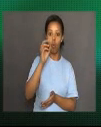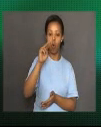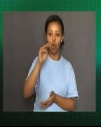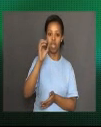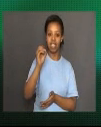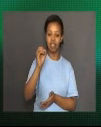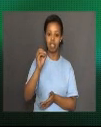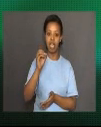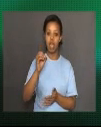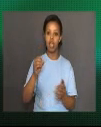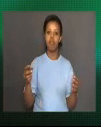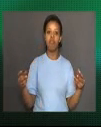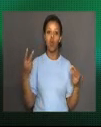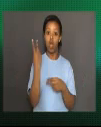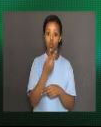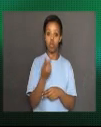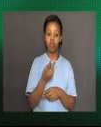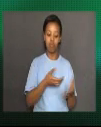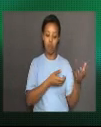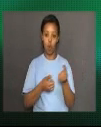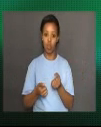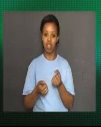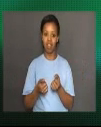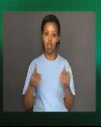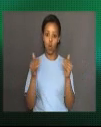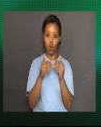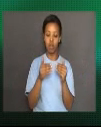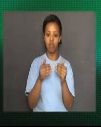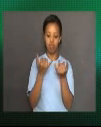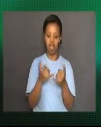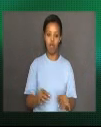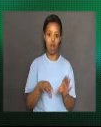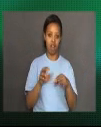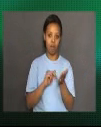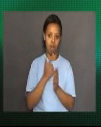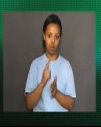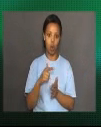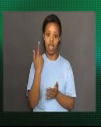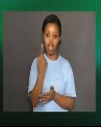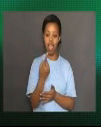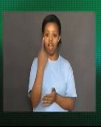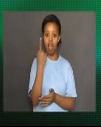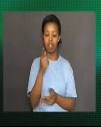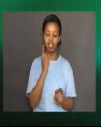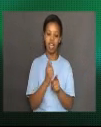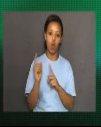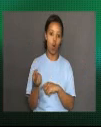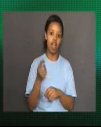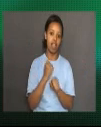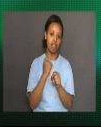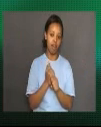apart. Since each chromosome has only one functional unit of a pair